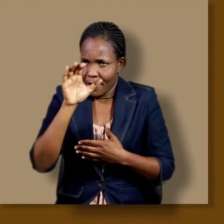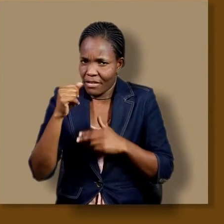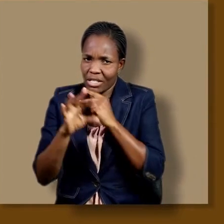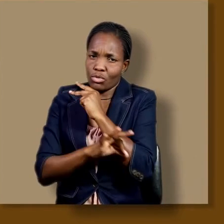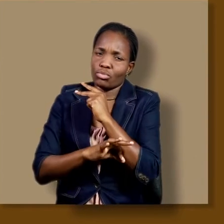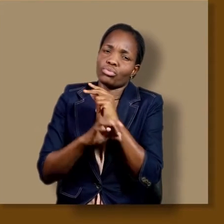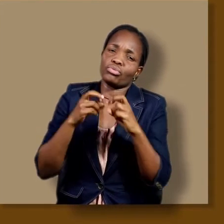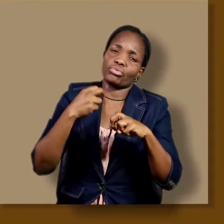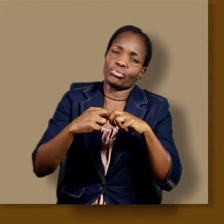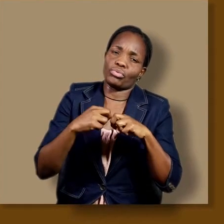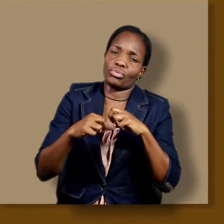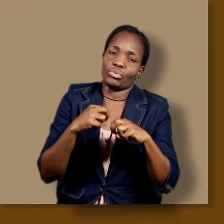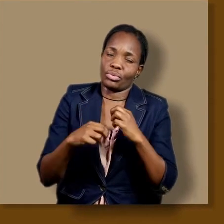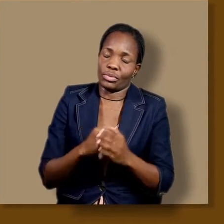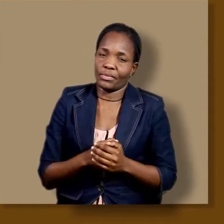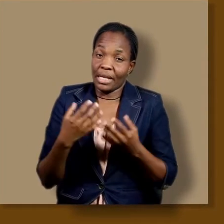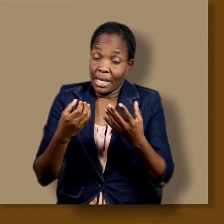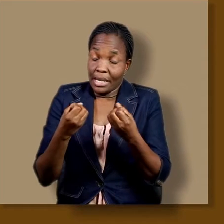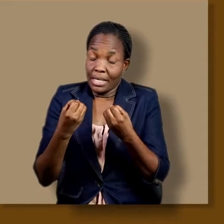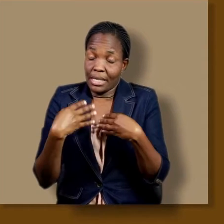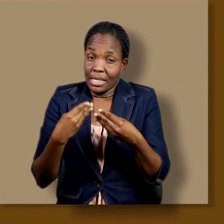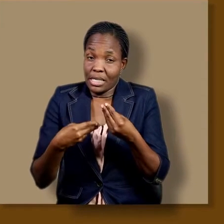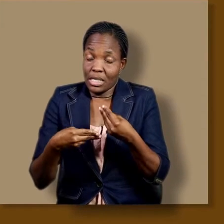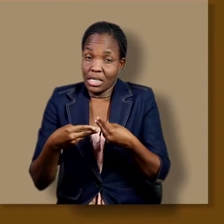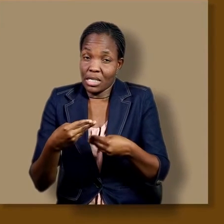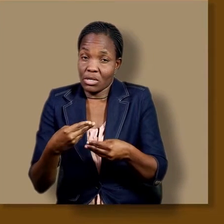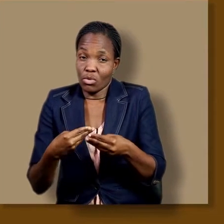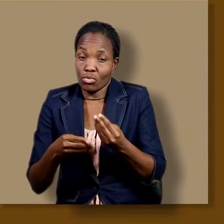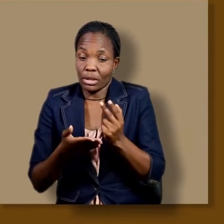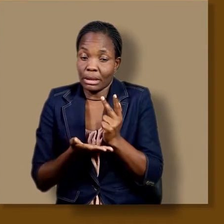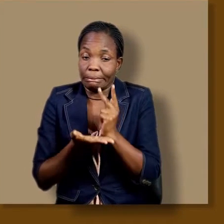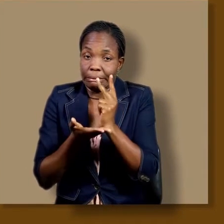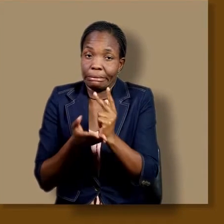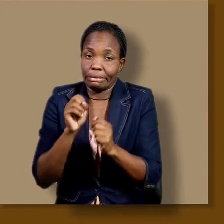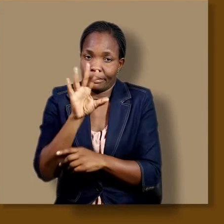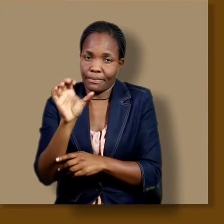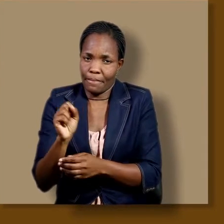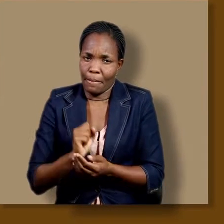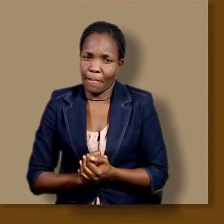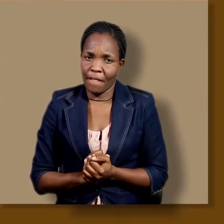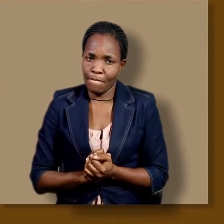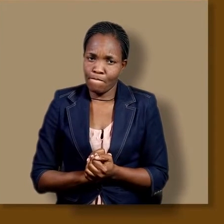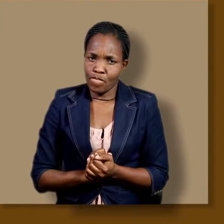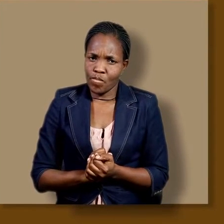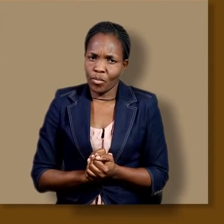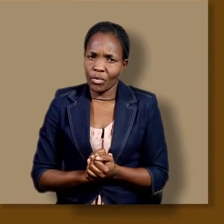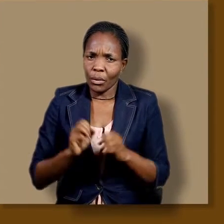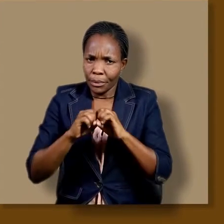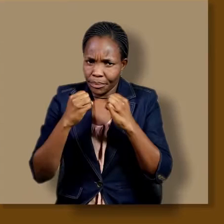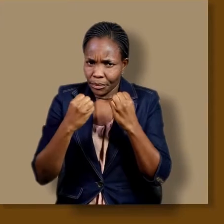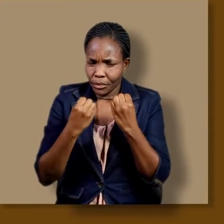regime. It helped ease African refugee problems. It gave economic assistance to